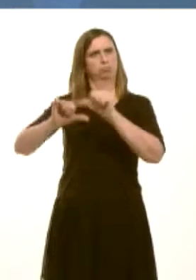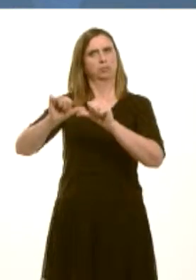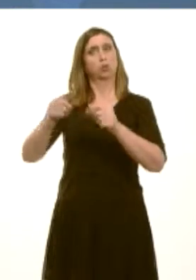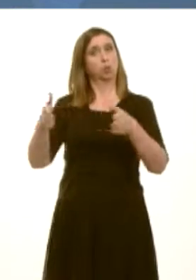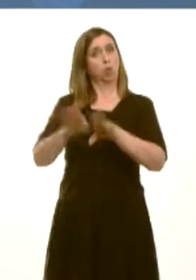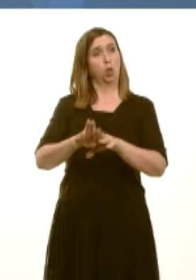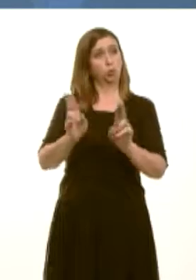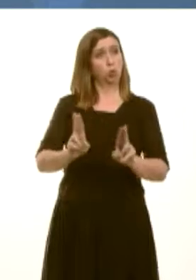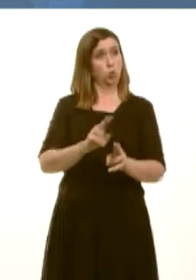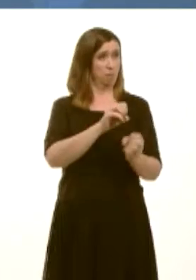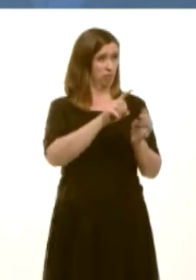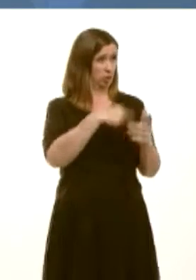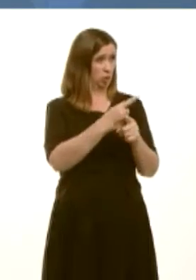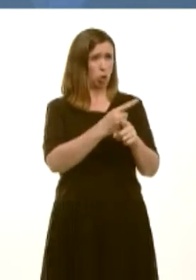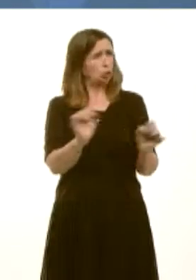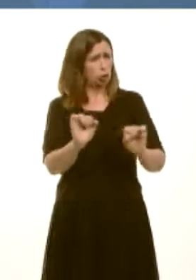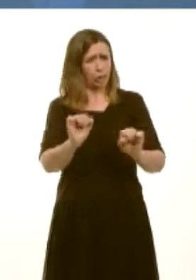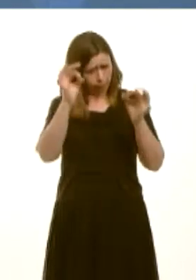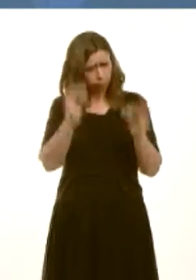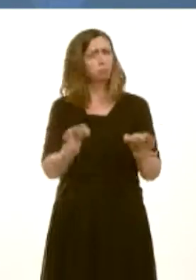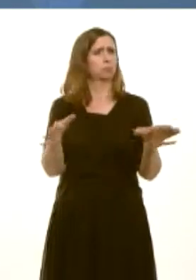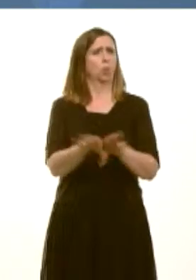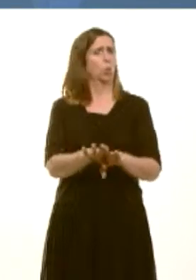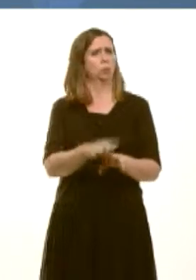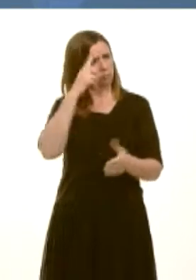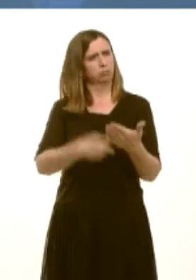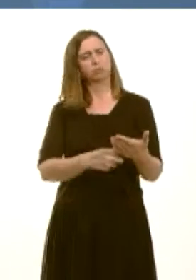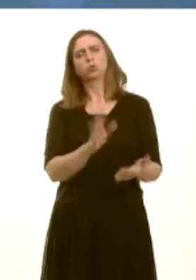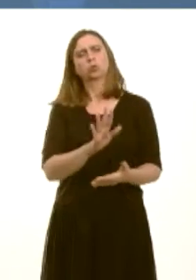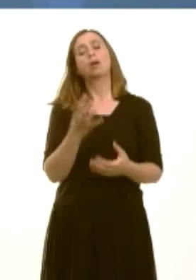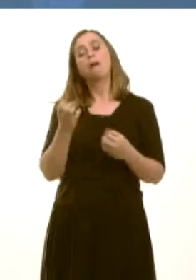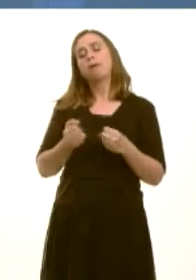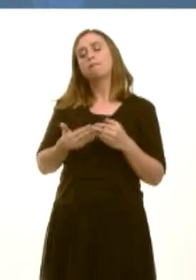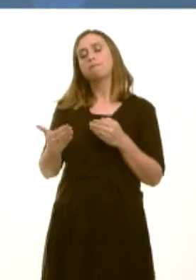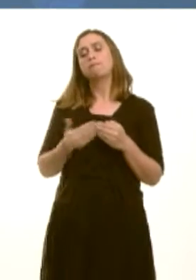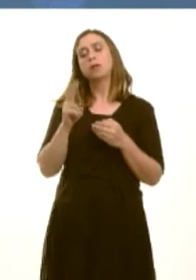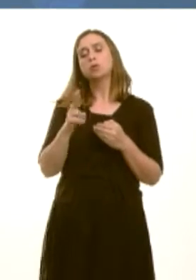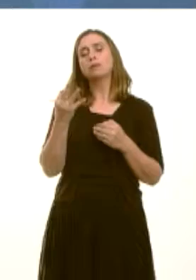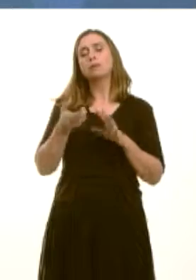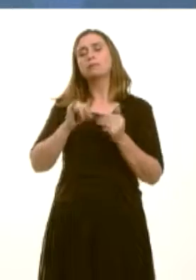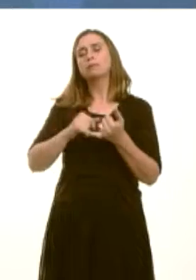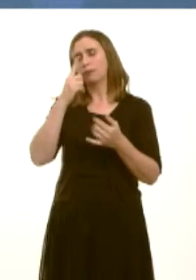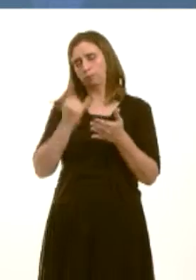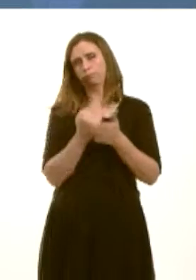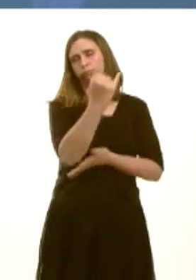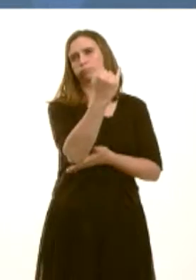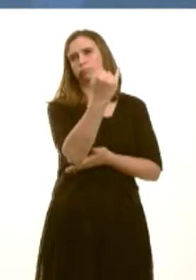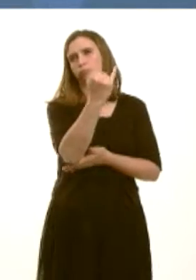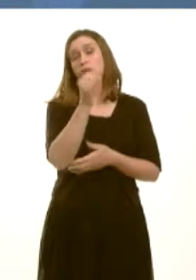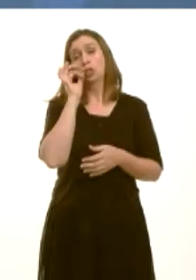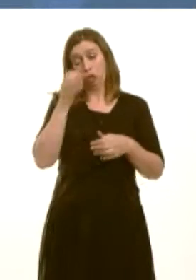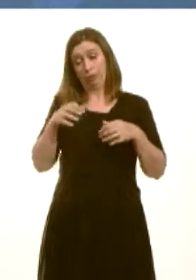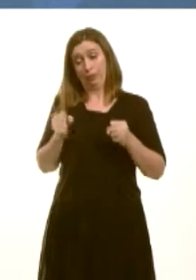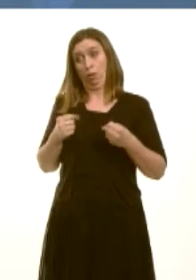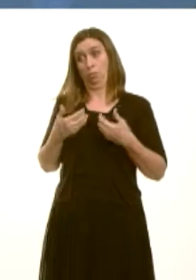schools to which Bethan Jenkins referred has not yet been completed. There are 28 days for objections to be lodged. That period has just started.